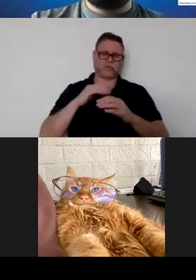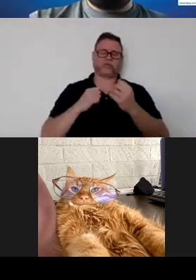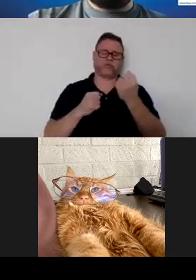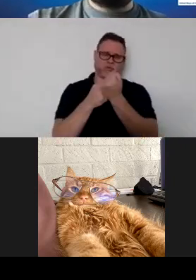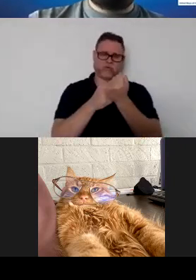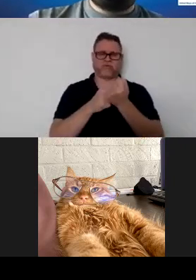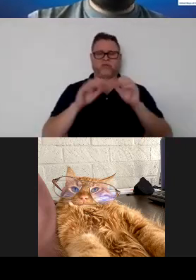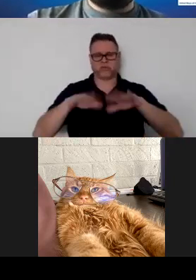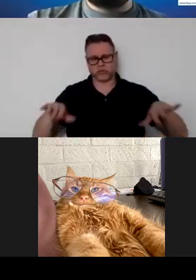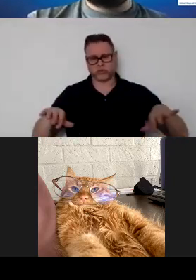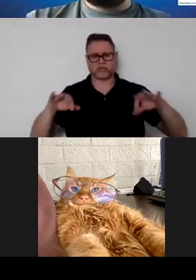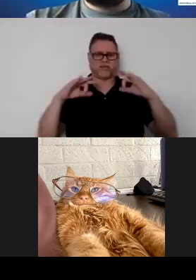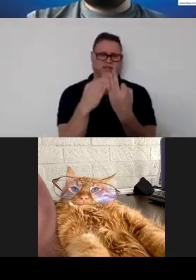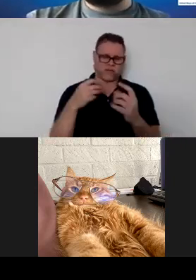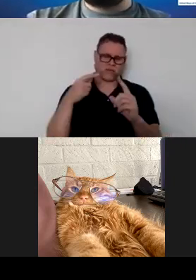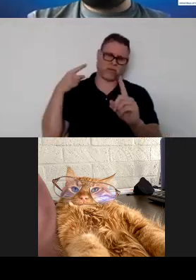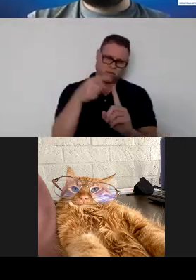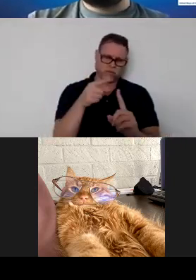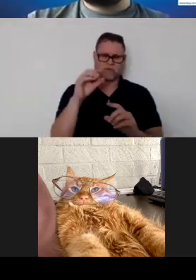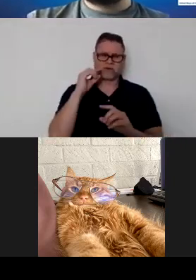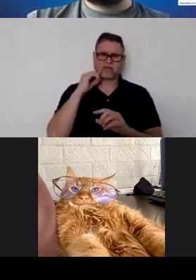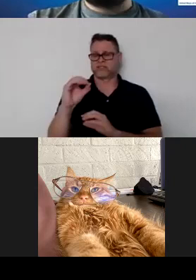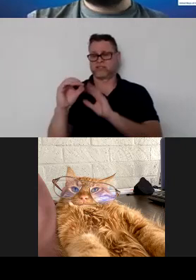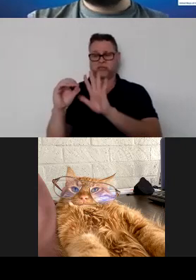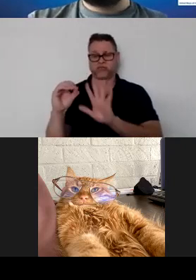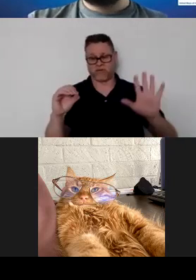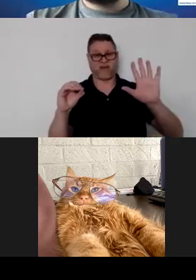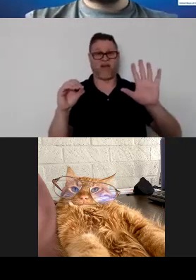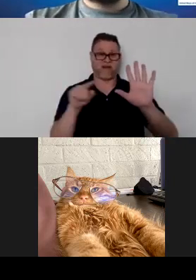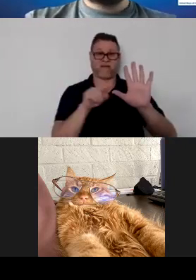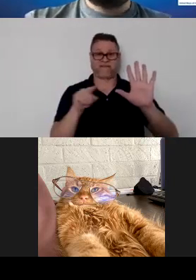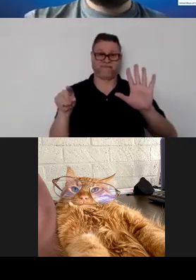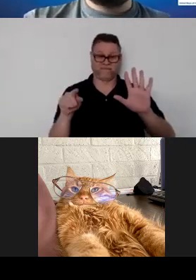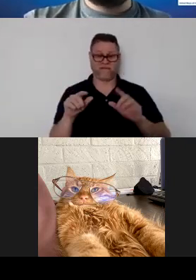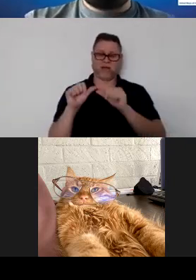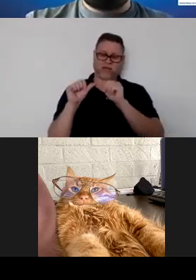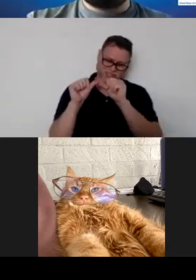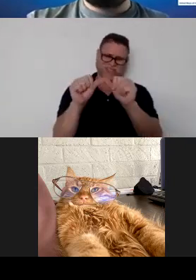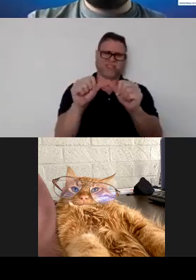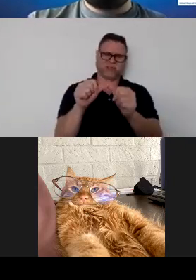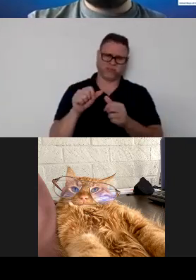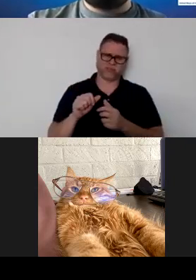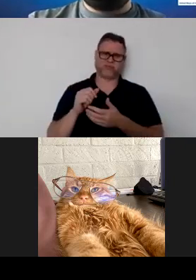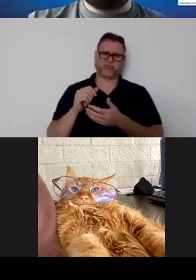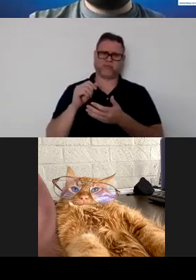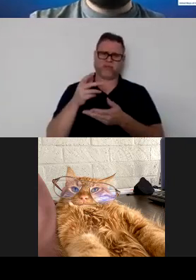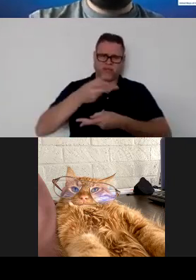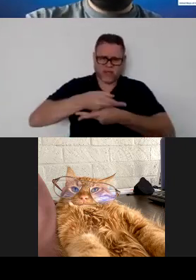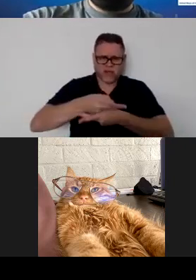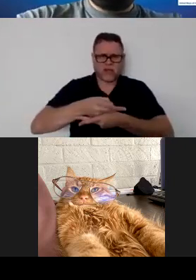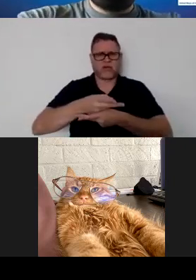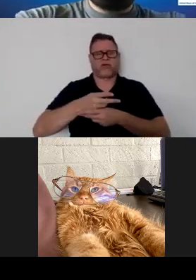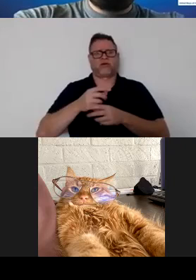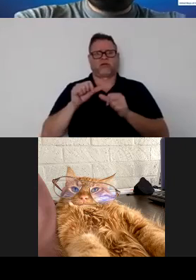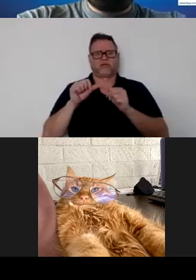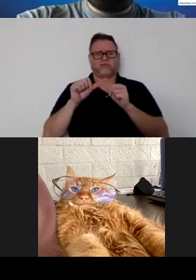families, particularly those from 0 to 5, to really ensuring that there's going to be a continuum of care and continuity in these models.